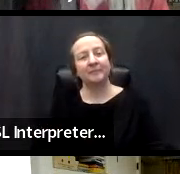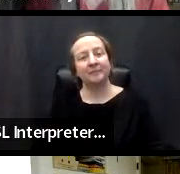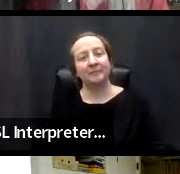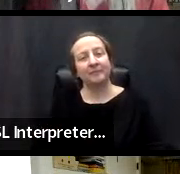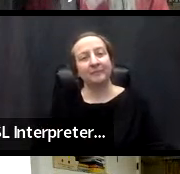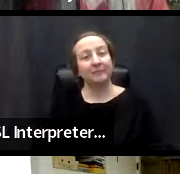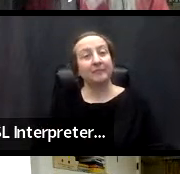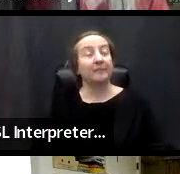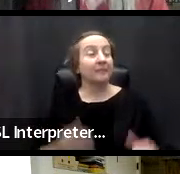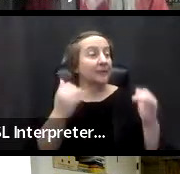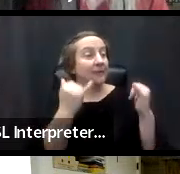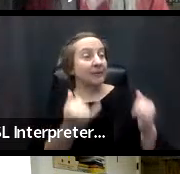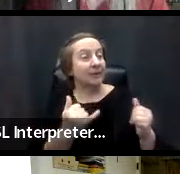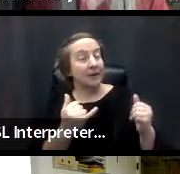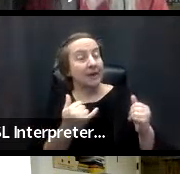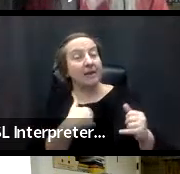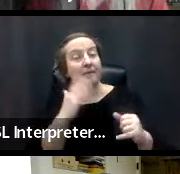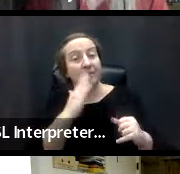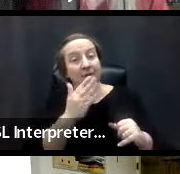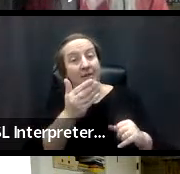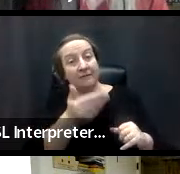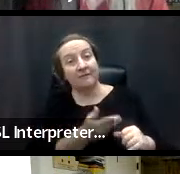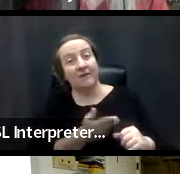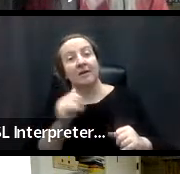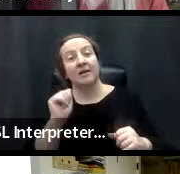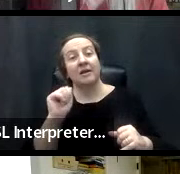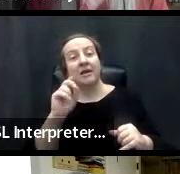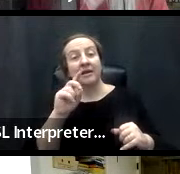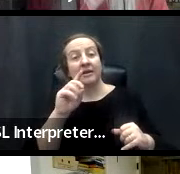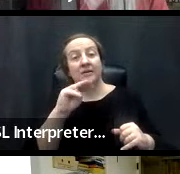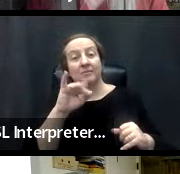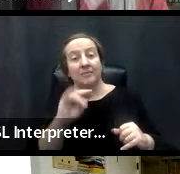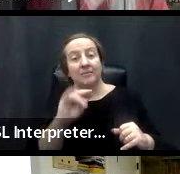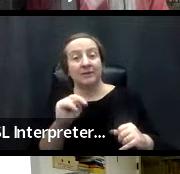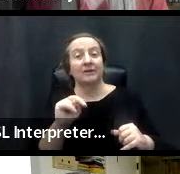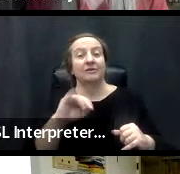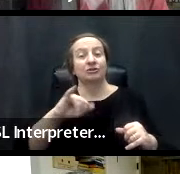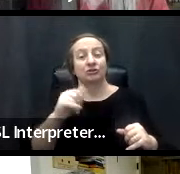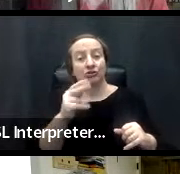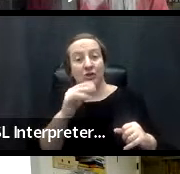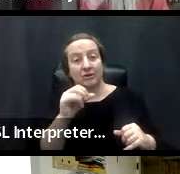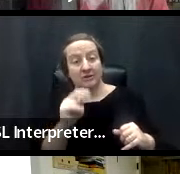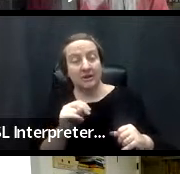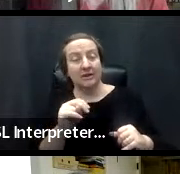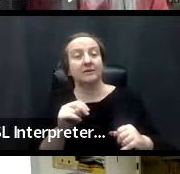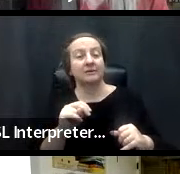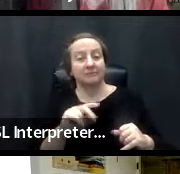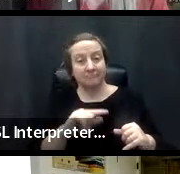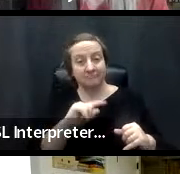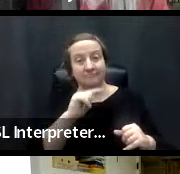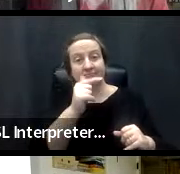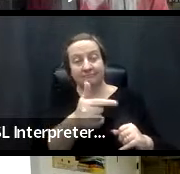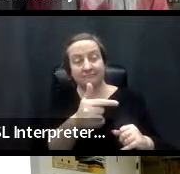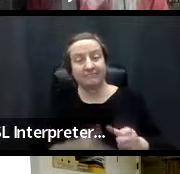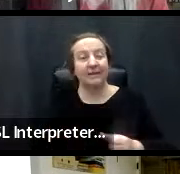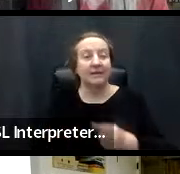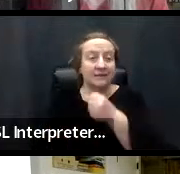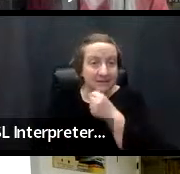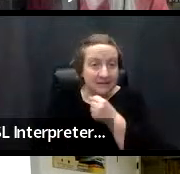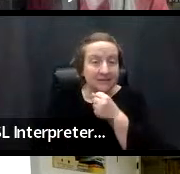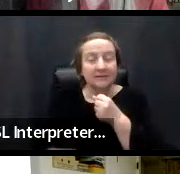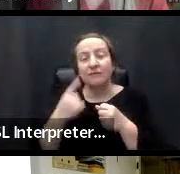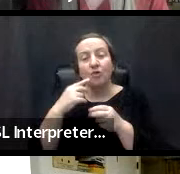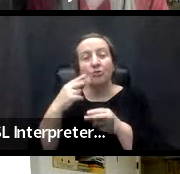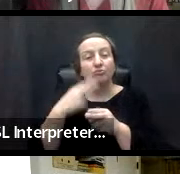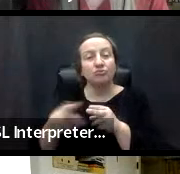And now I would invite Administrator Johnson to take the virtual mic as it was for a